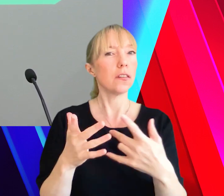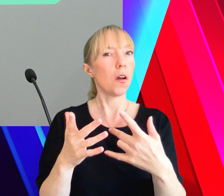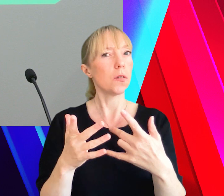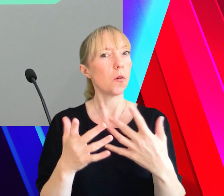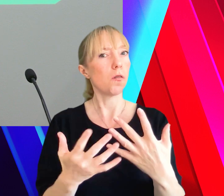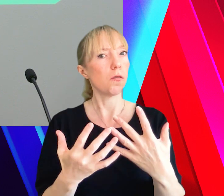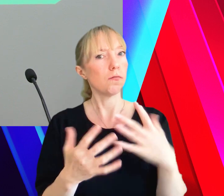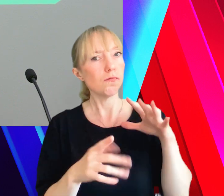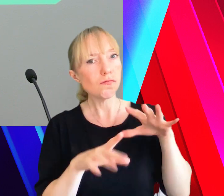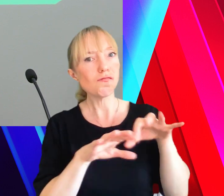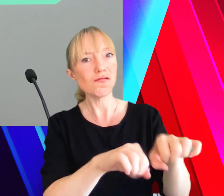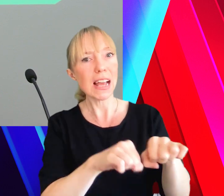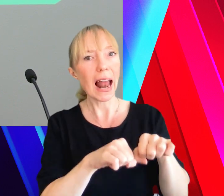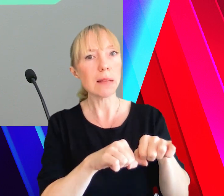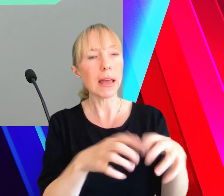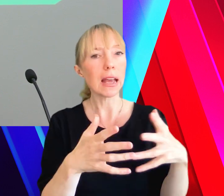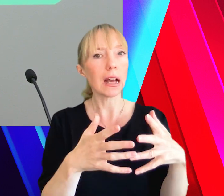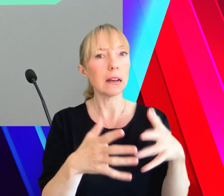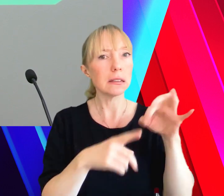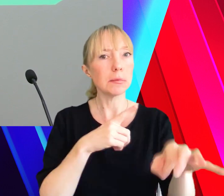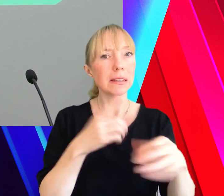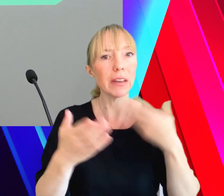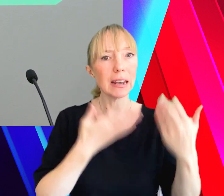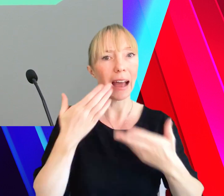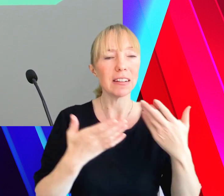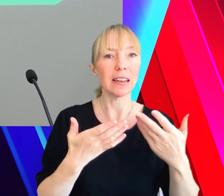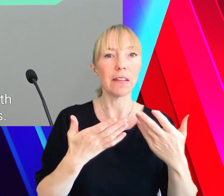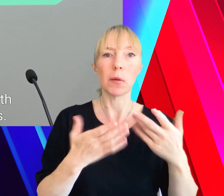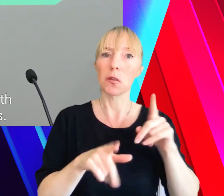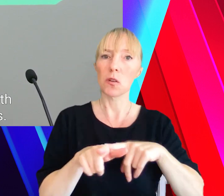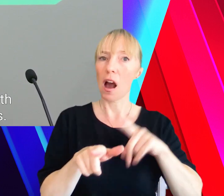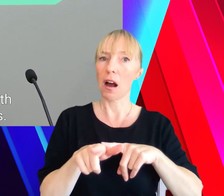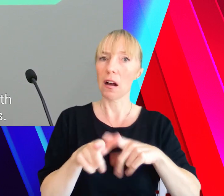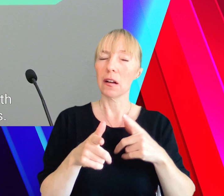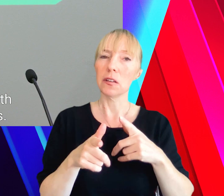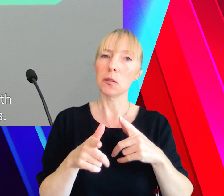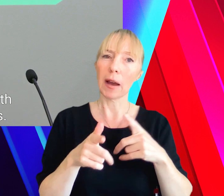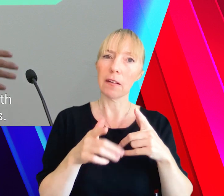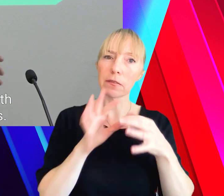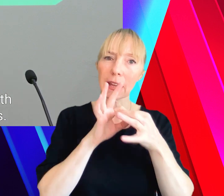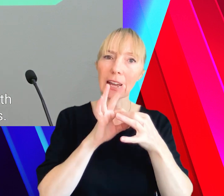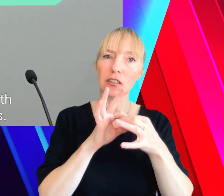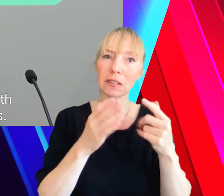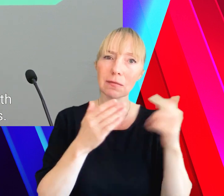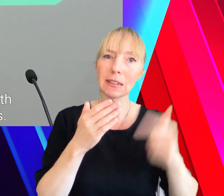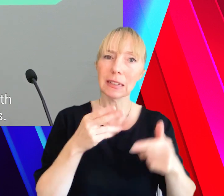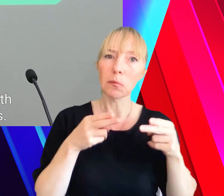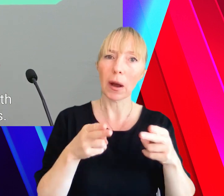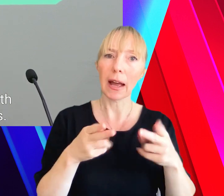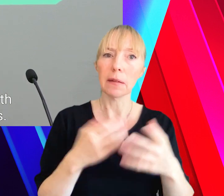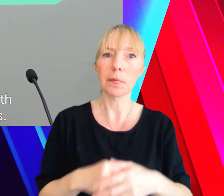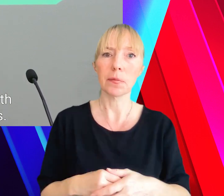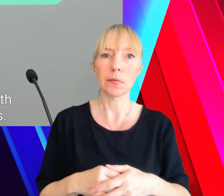think it's just sort of reclaiming a certain narrative when you're young and feeling a little powerless. You can connect with these characters in